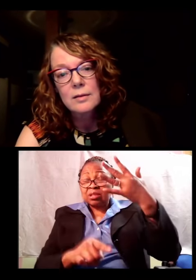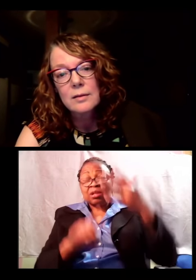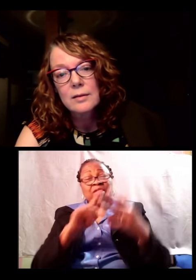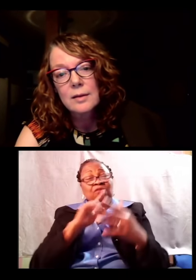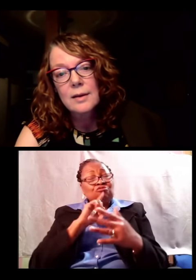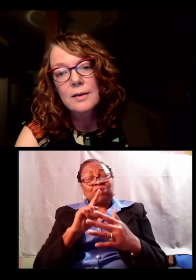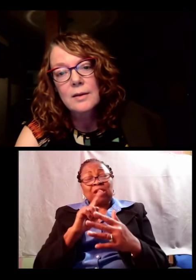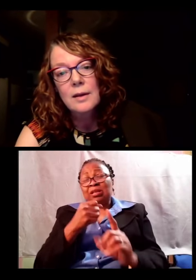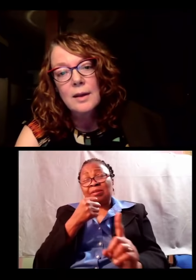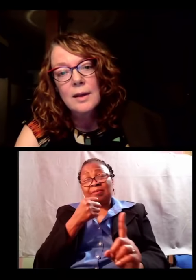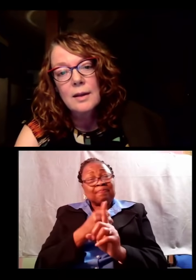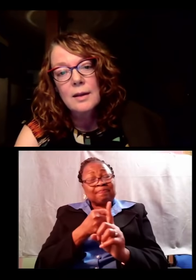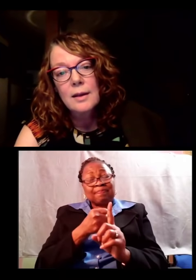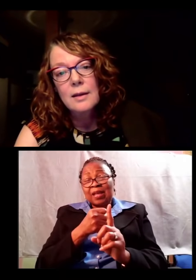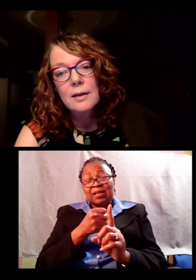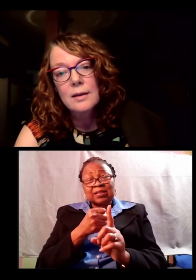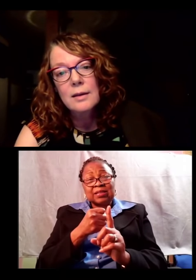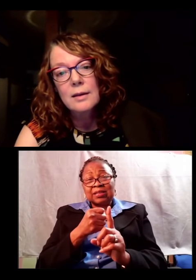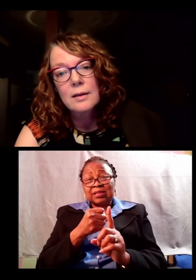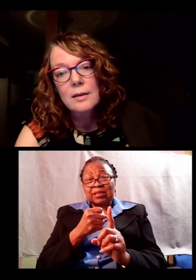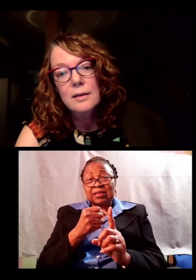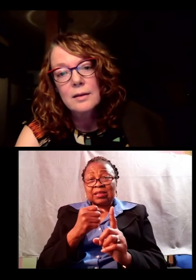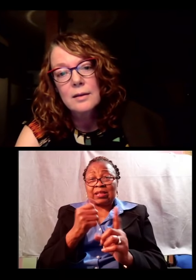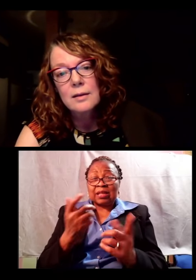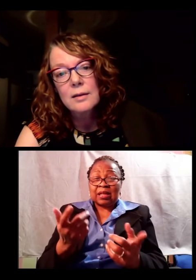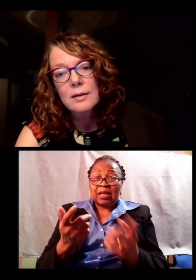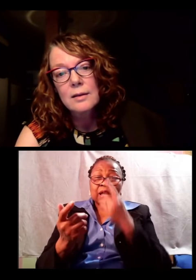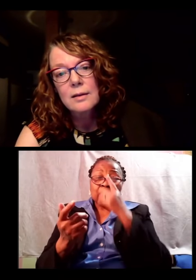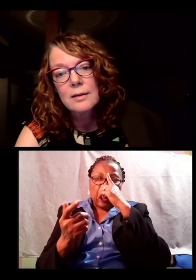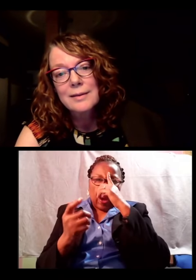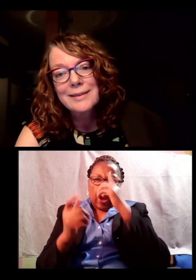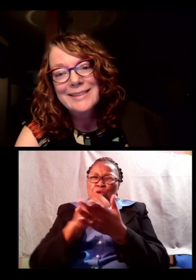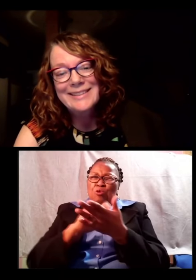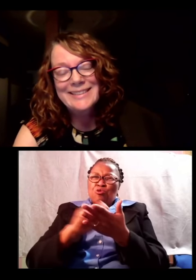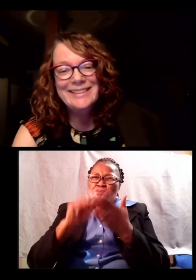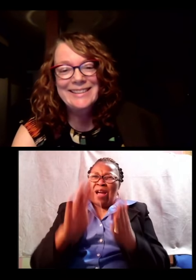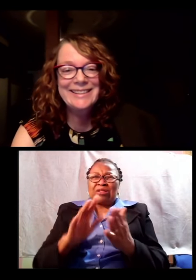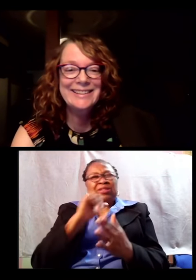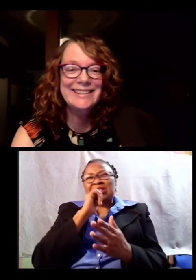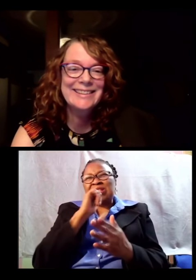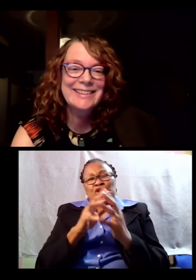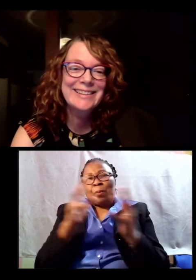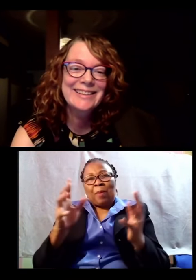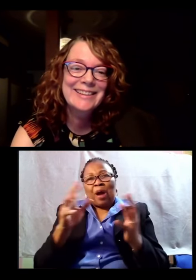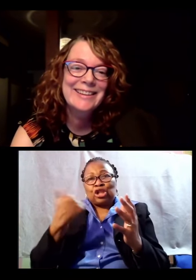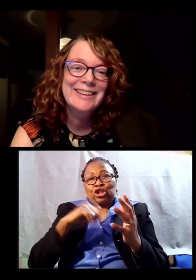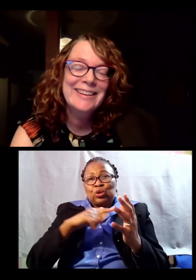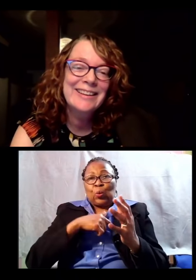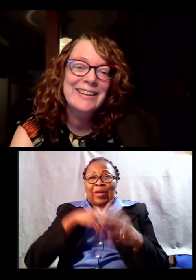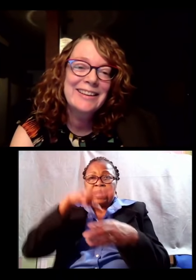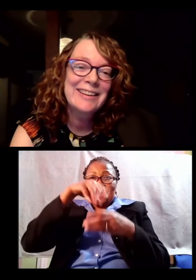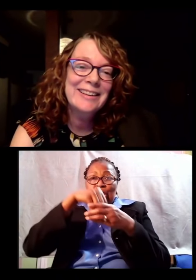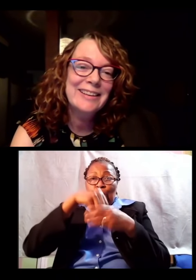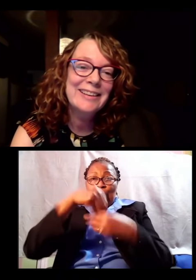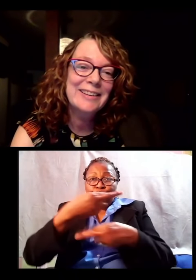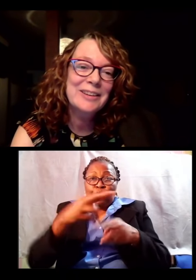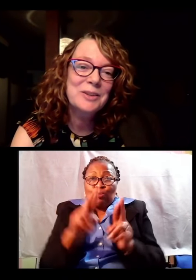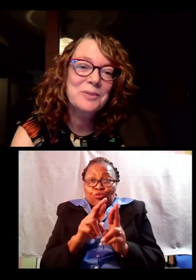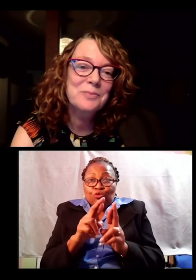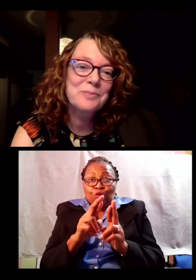affected. Yeah. Writers, not so much. We crouch in rooms anyway by ourselves, talking to people who aren't there.